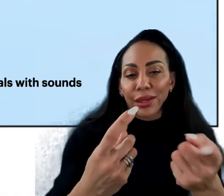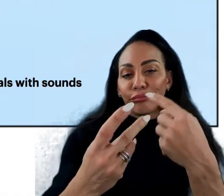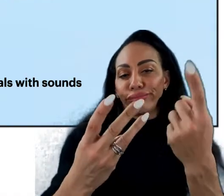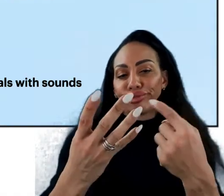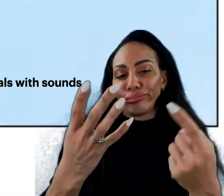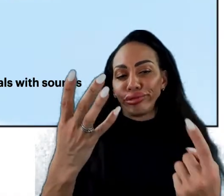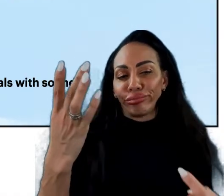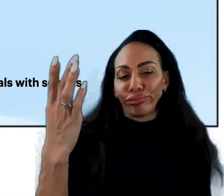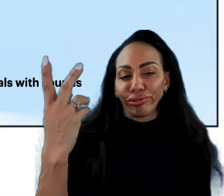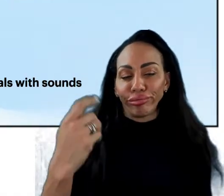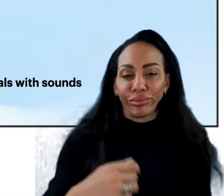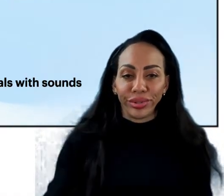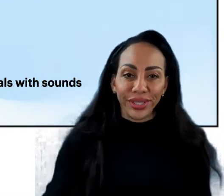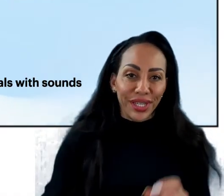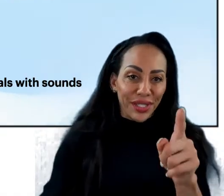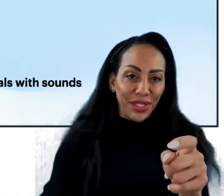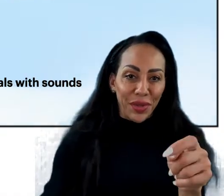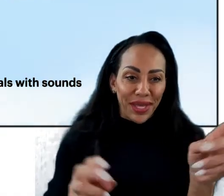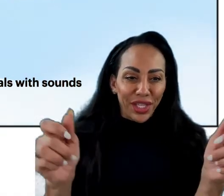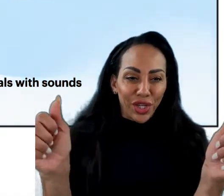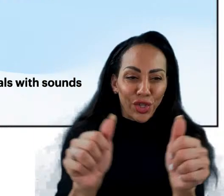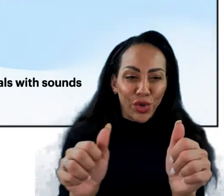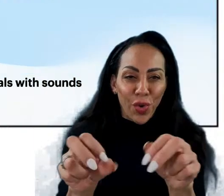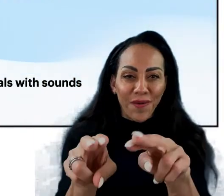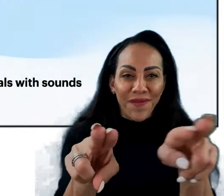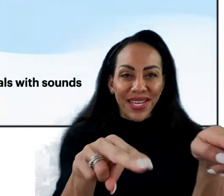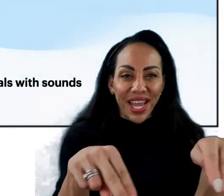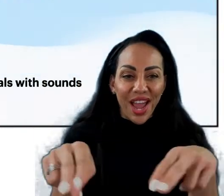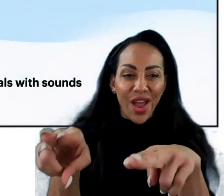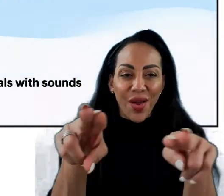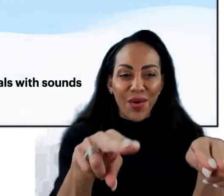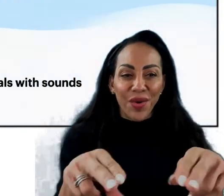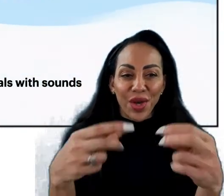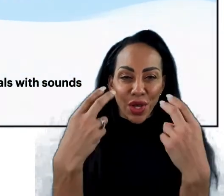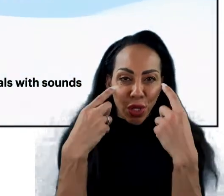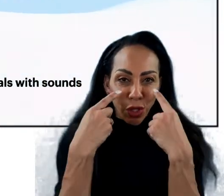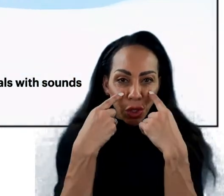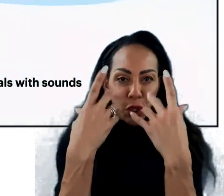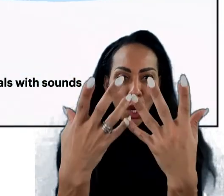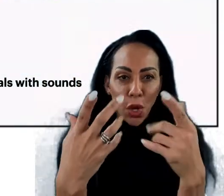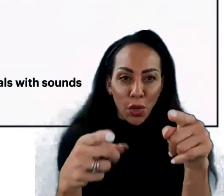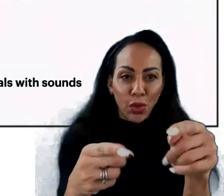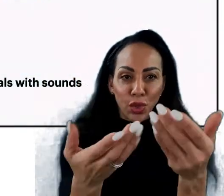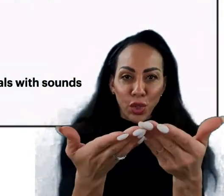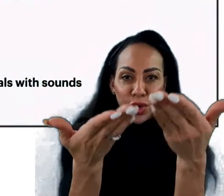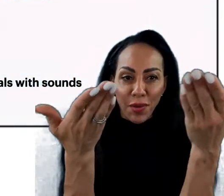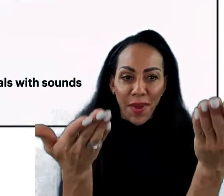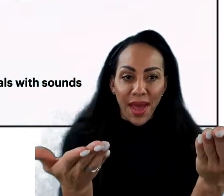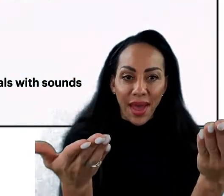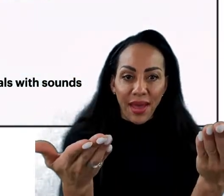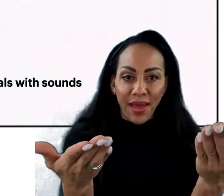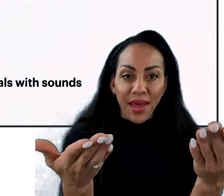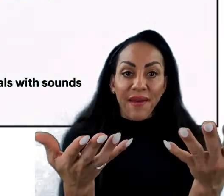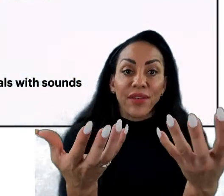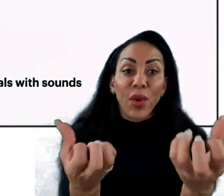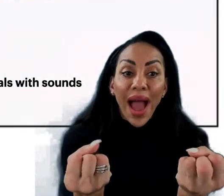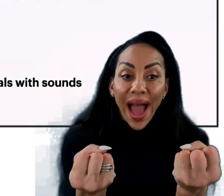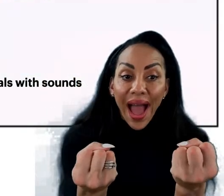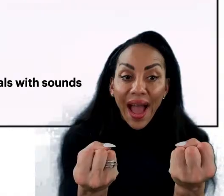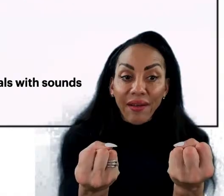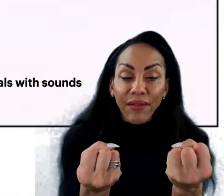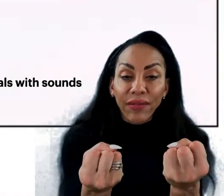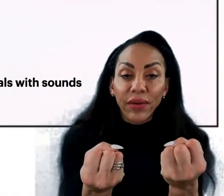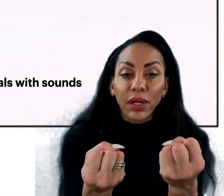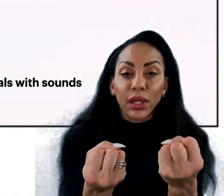So this little video here is showing sort of a comparison of how if you have a small amount of animation and